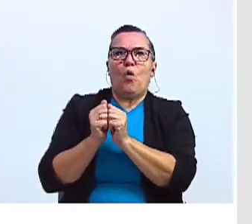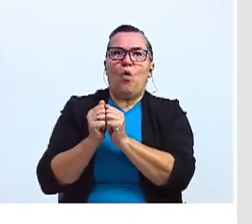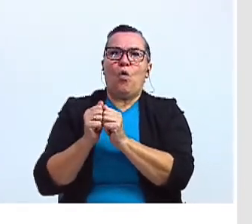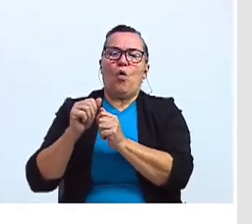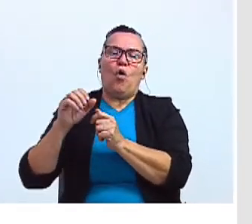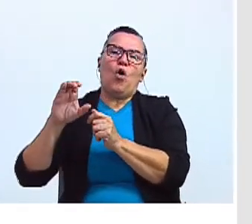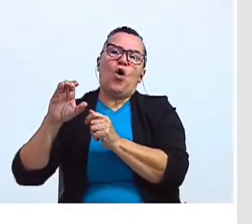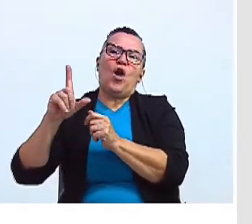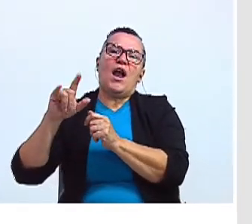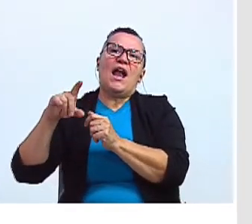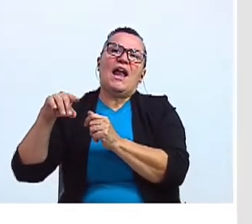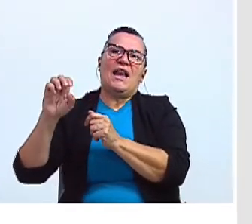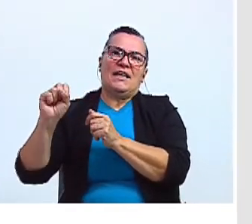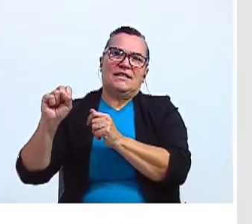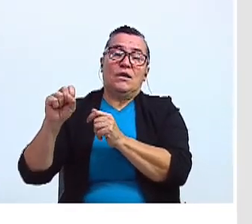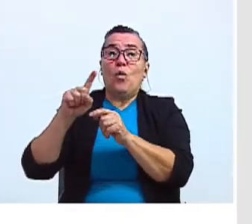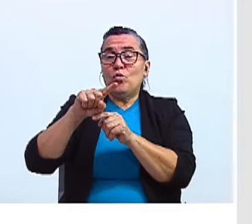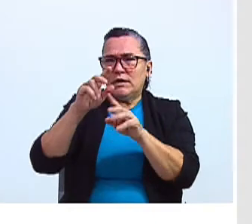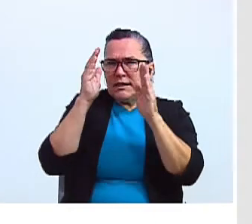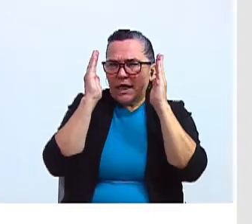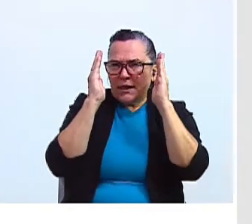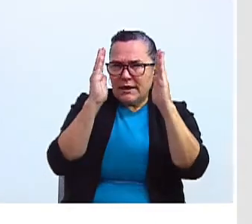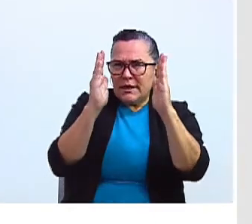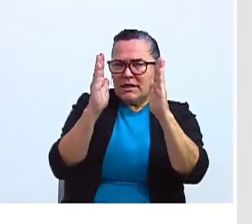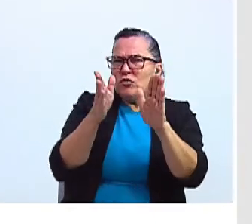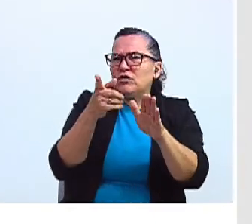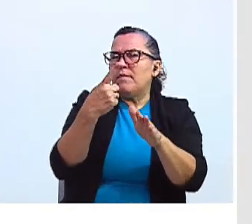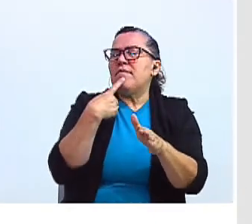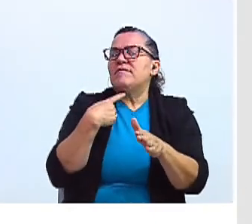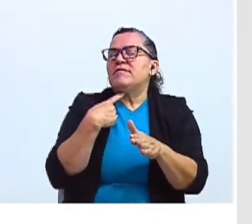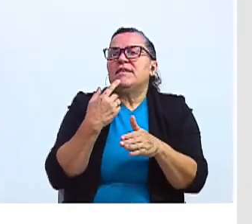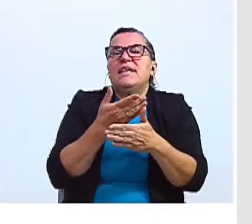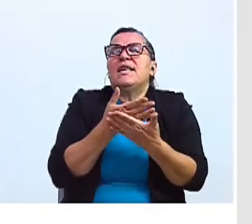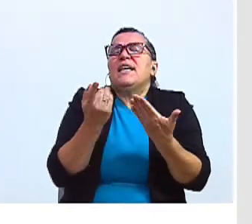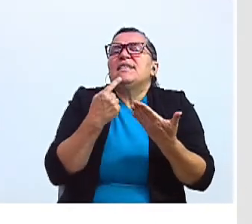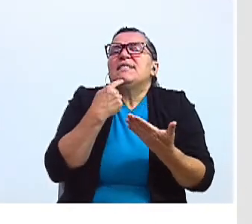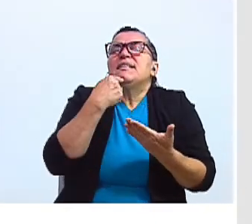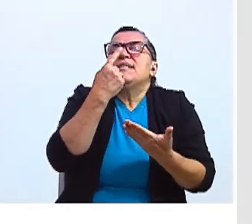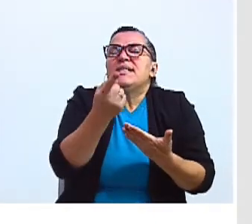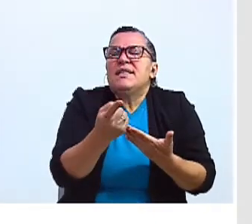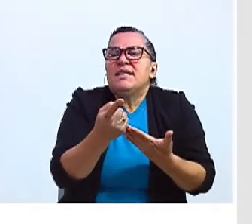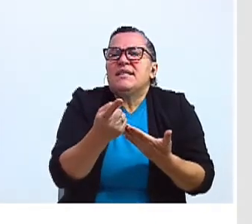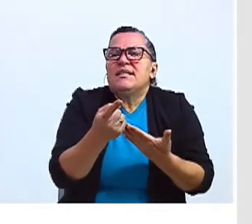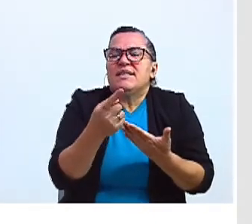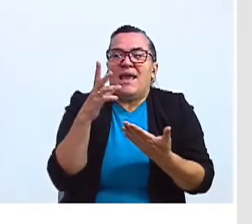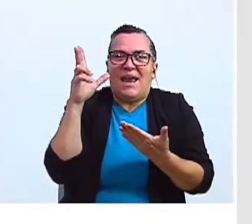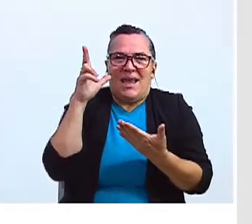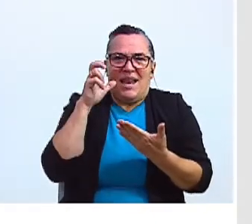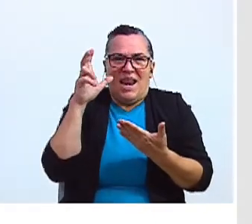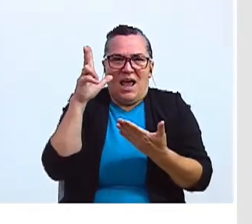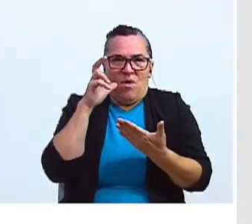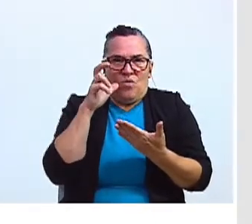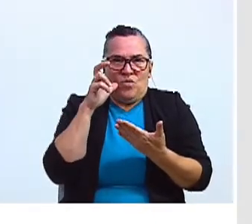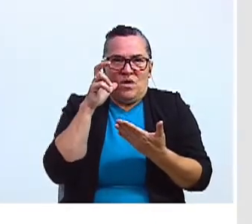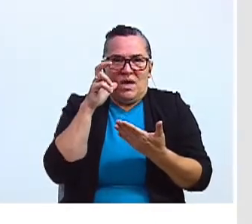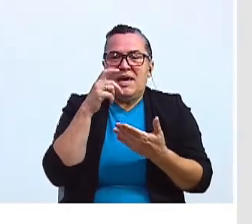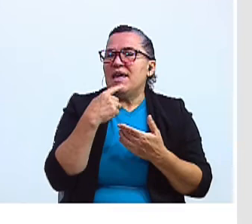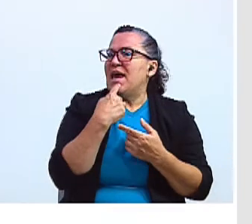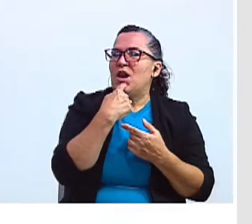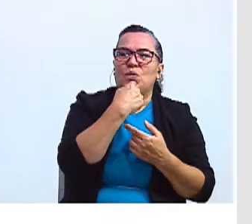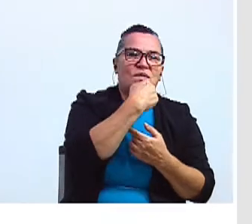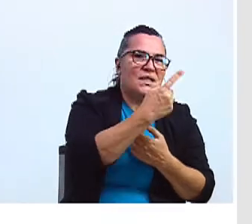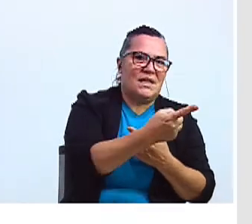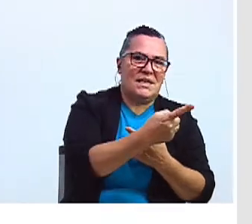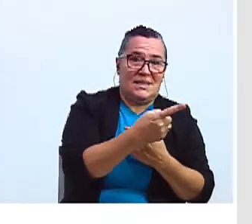you are going to tell me what is mentioned in the audio and what is not